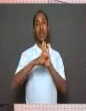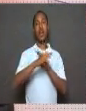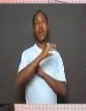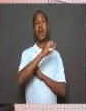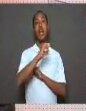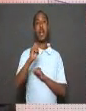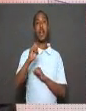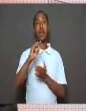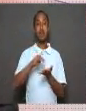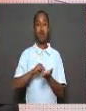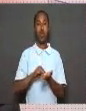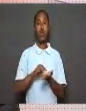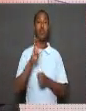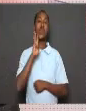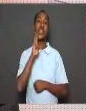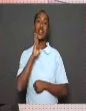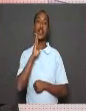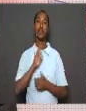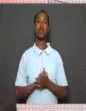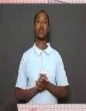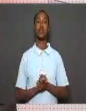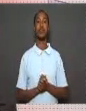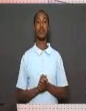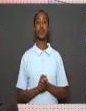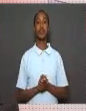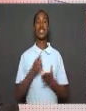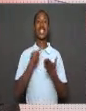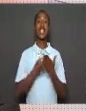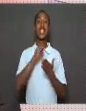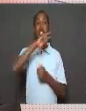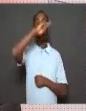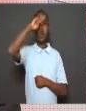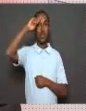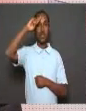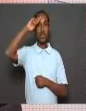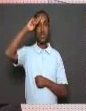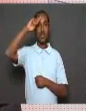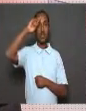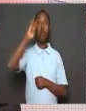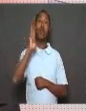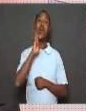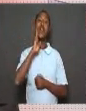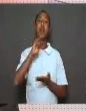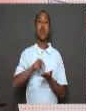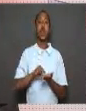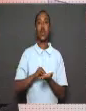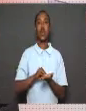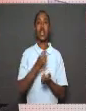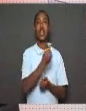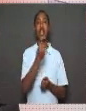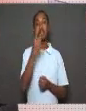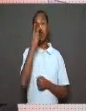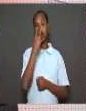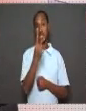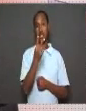and a molecule of water. This is because water molecules each